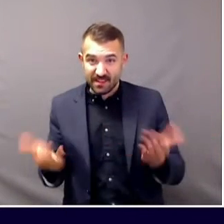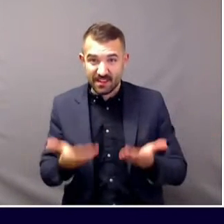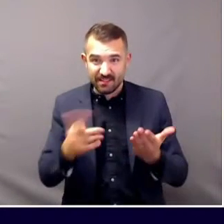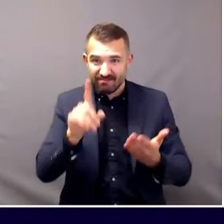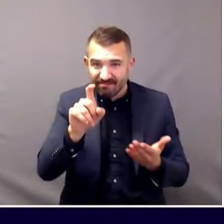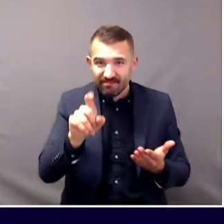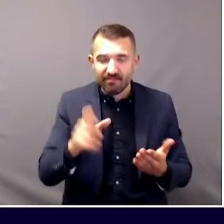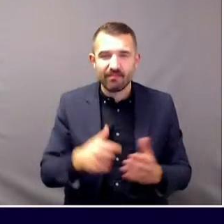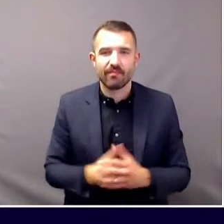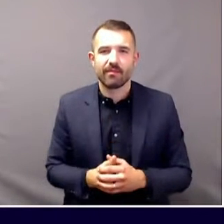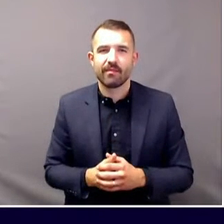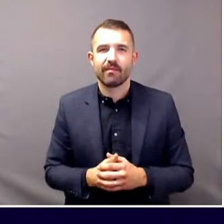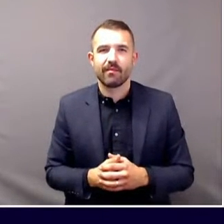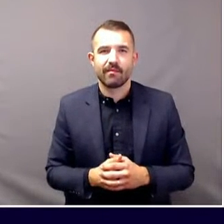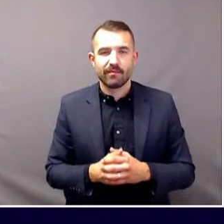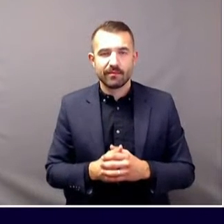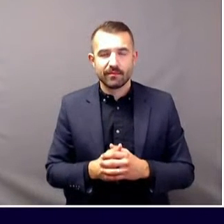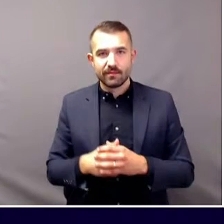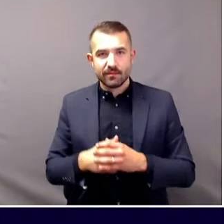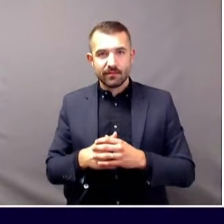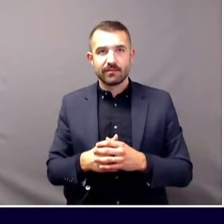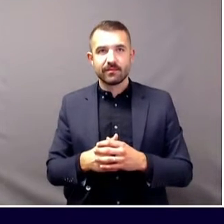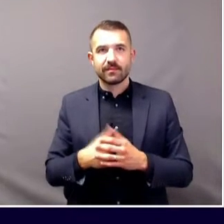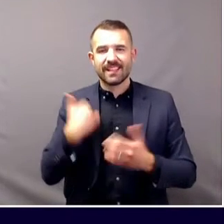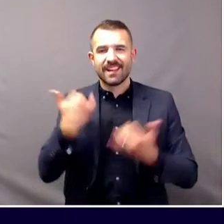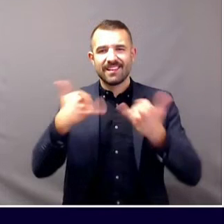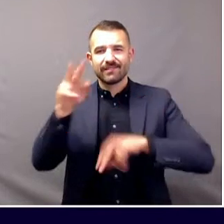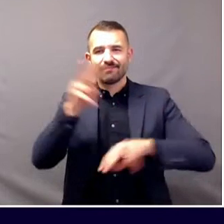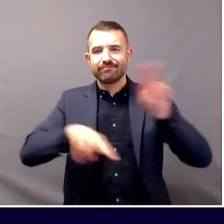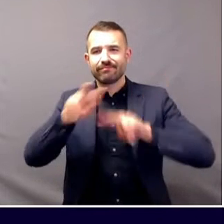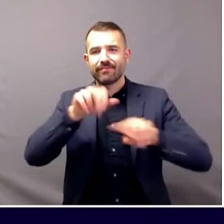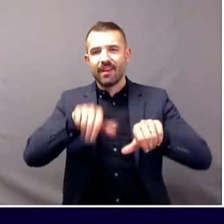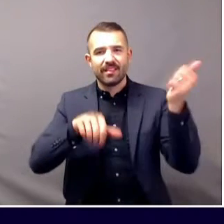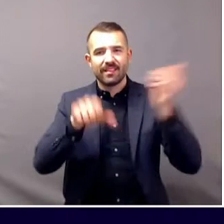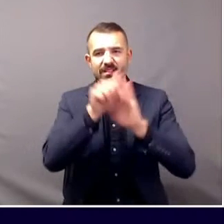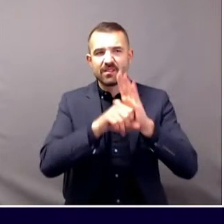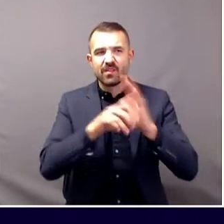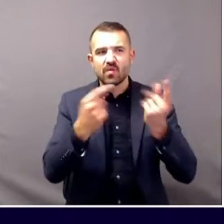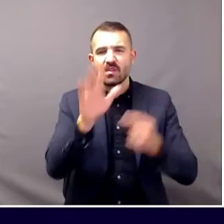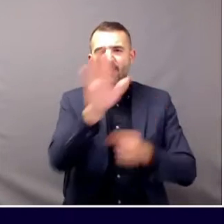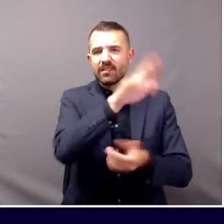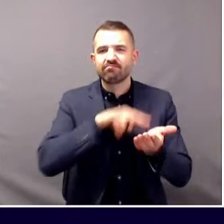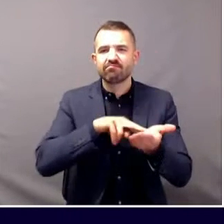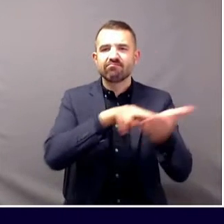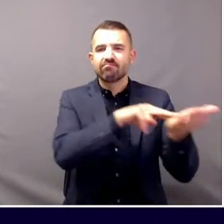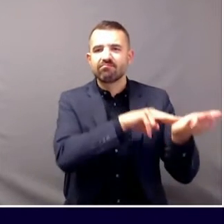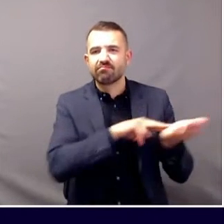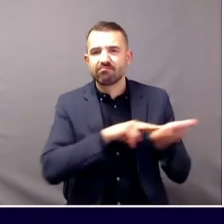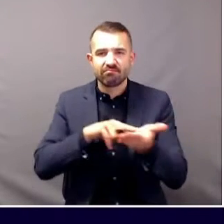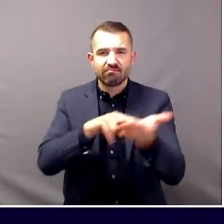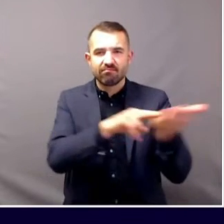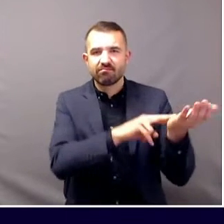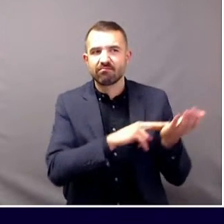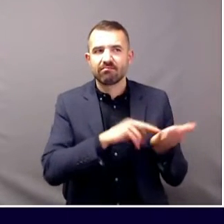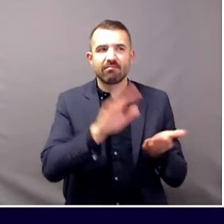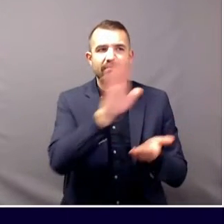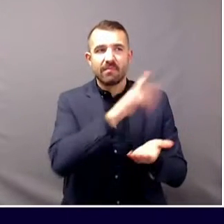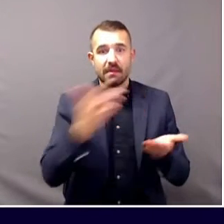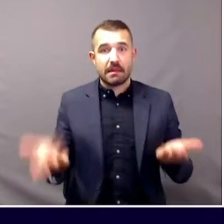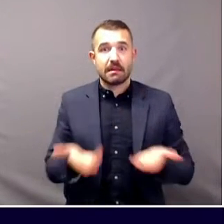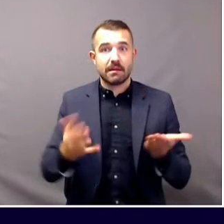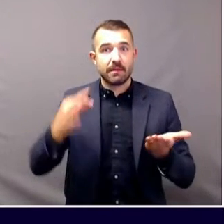obviously looking at what different states have done in different contexts. There's lots of policy out there. from what you just mentioned on gathering limits